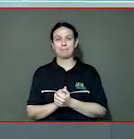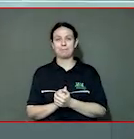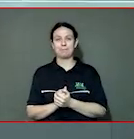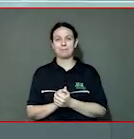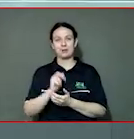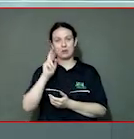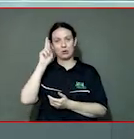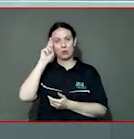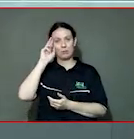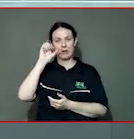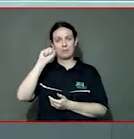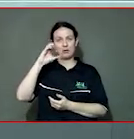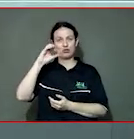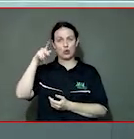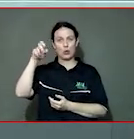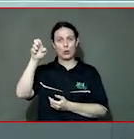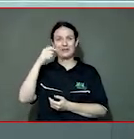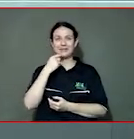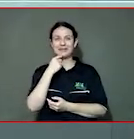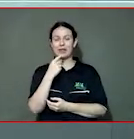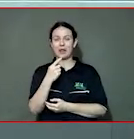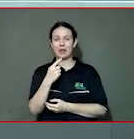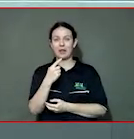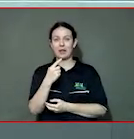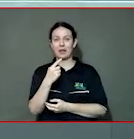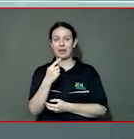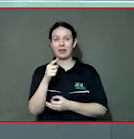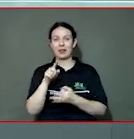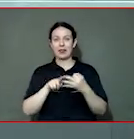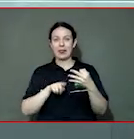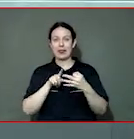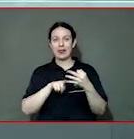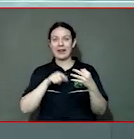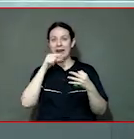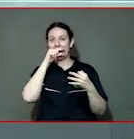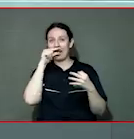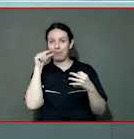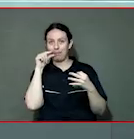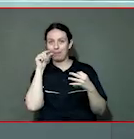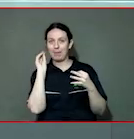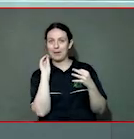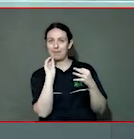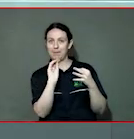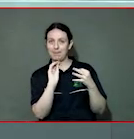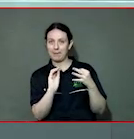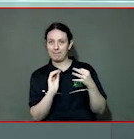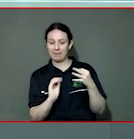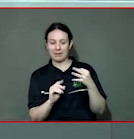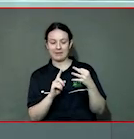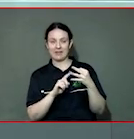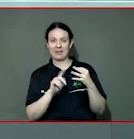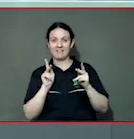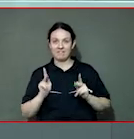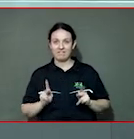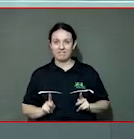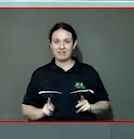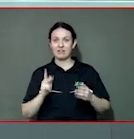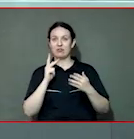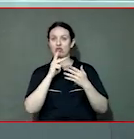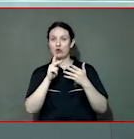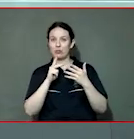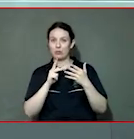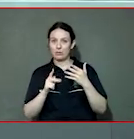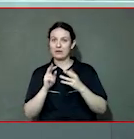there's name giving. Sorry, let me just move it down. There's name giving. It's a question, physical properties, reactions.